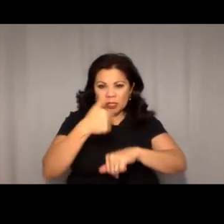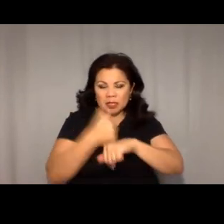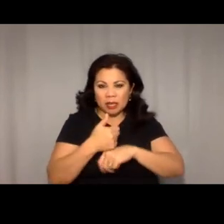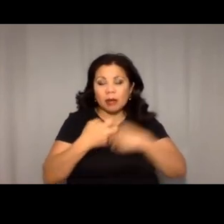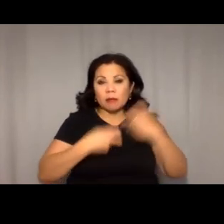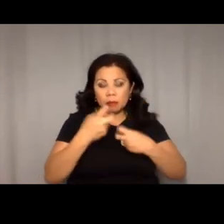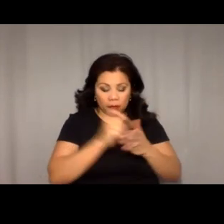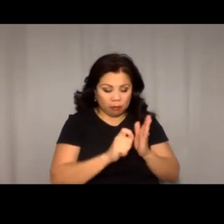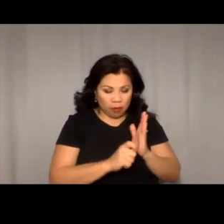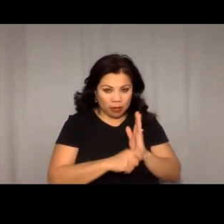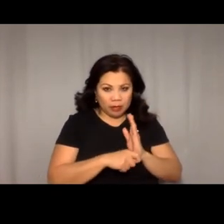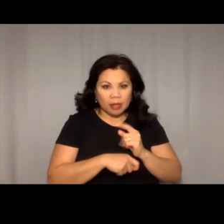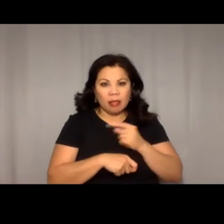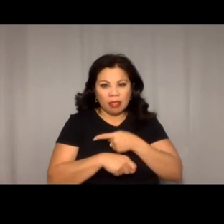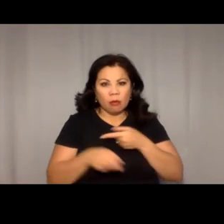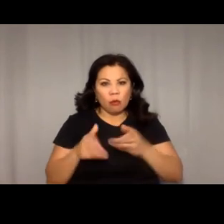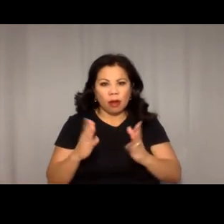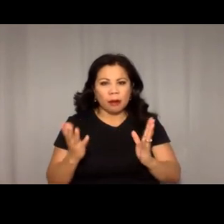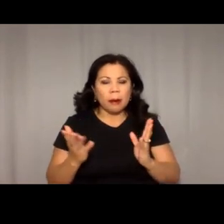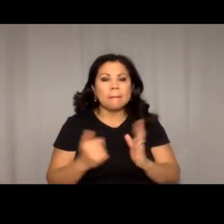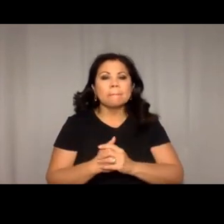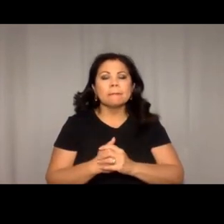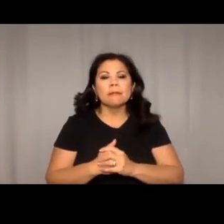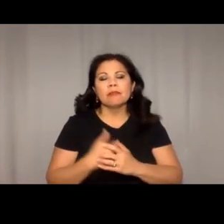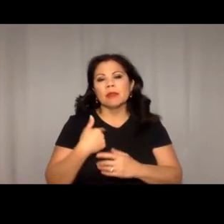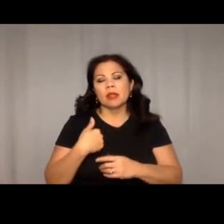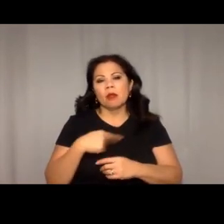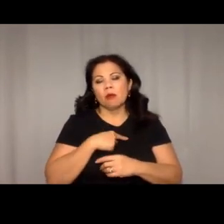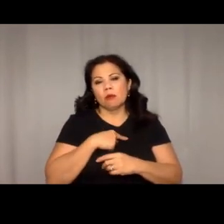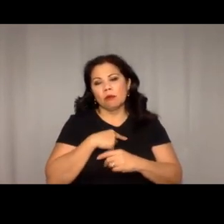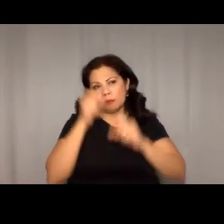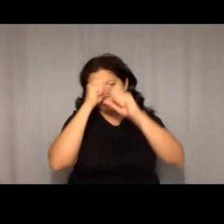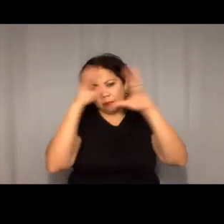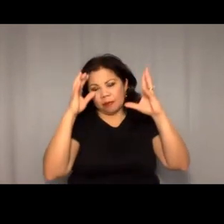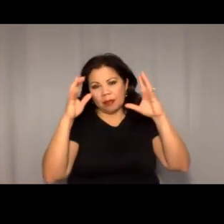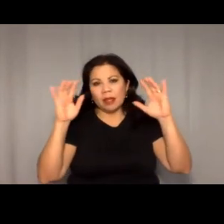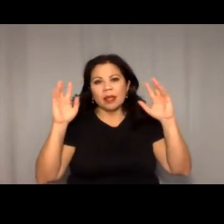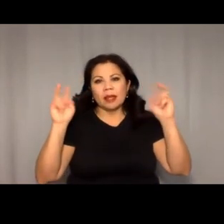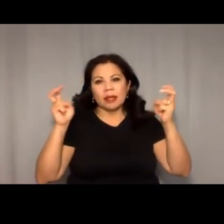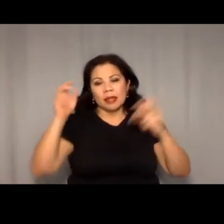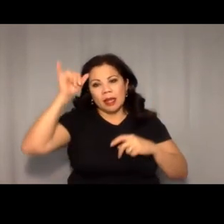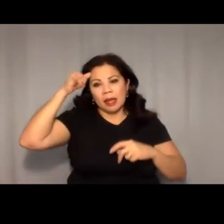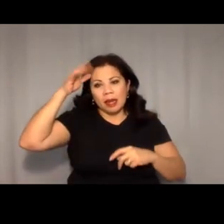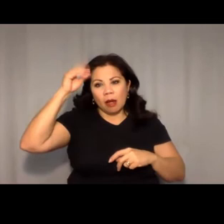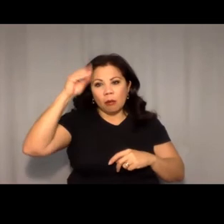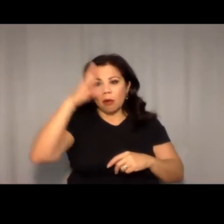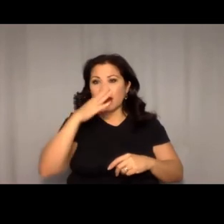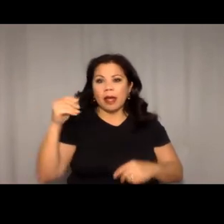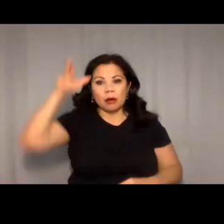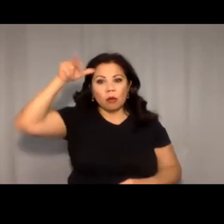doing it this way. We like to think of this as the cowboy and the horse. Say this is the